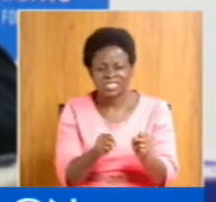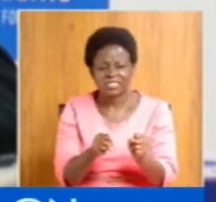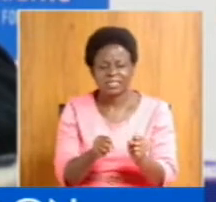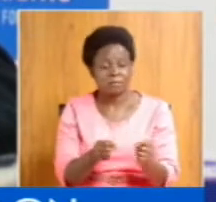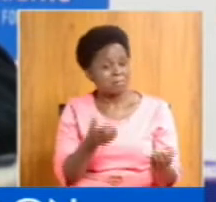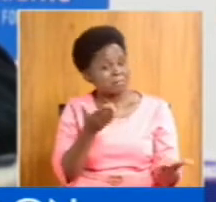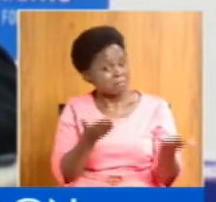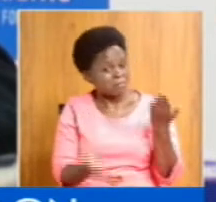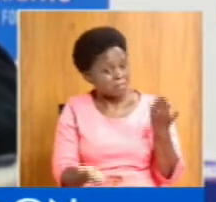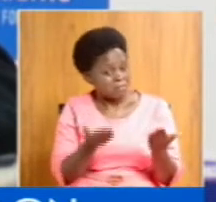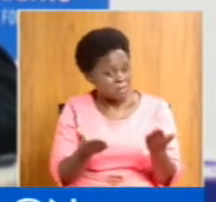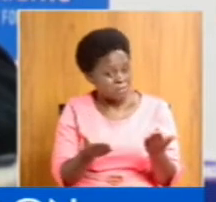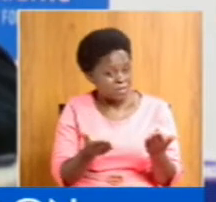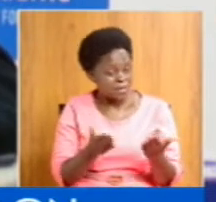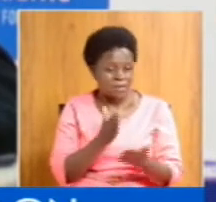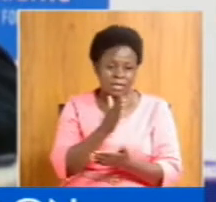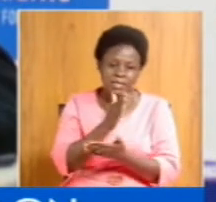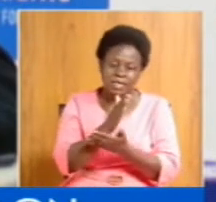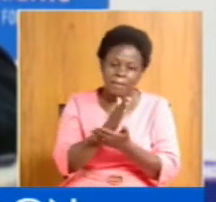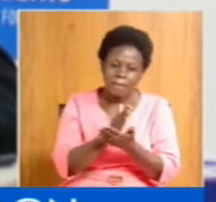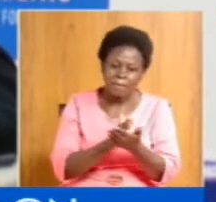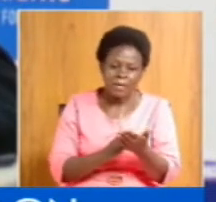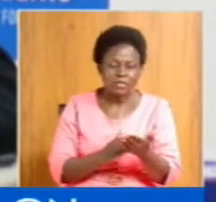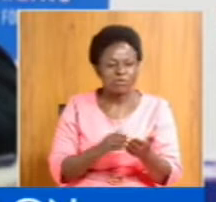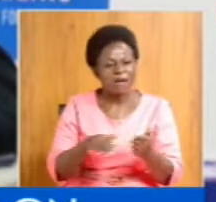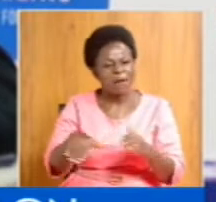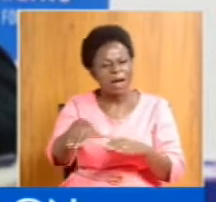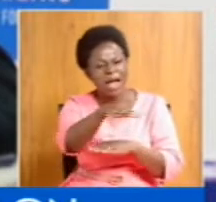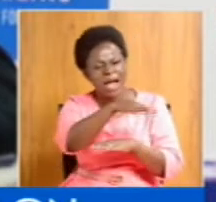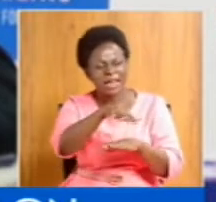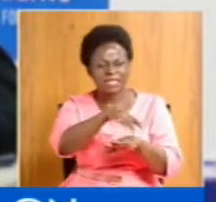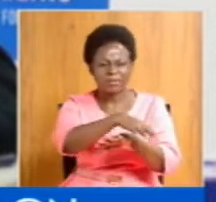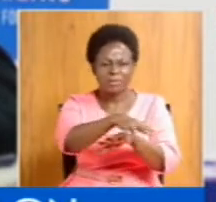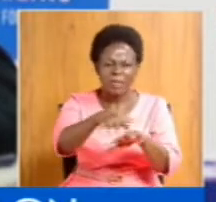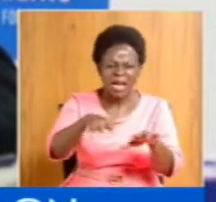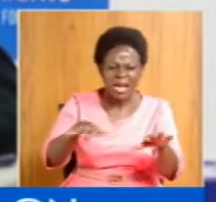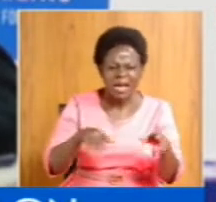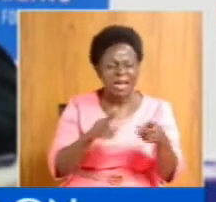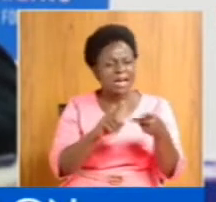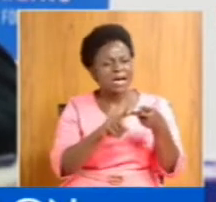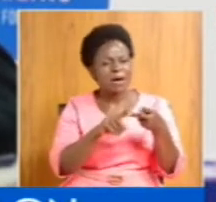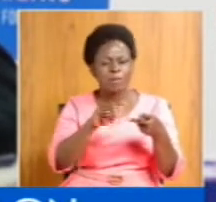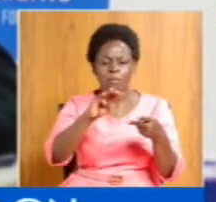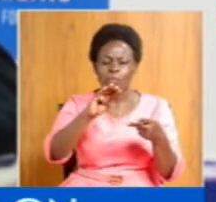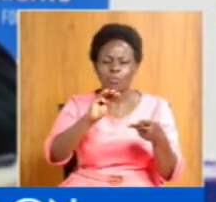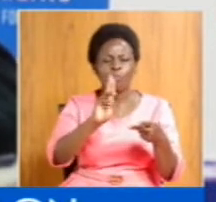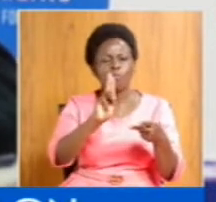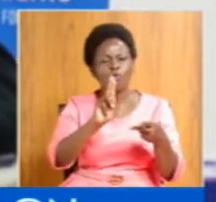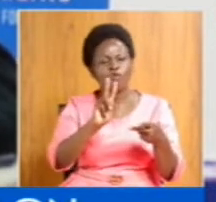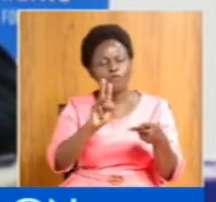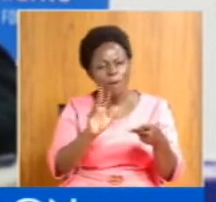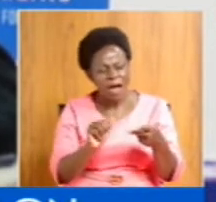You might think of certain parts of our islands in Kalangala, in Bovuma, certain parts